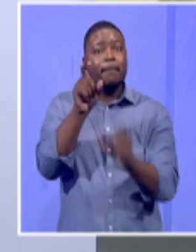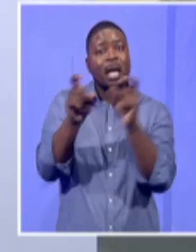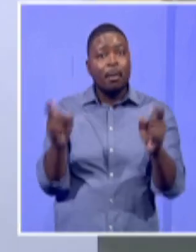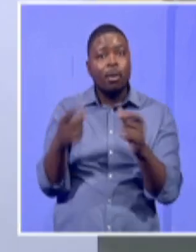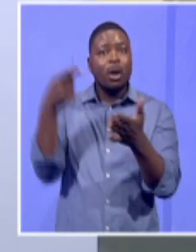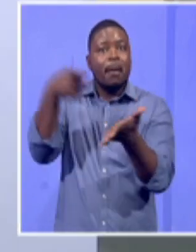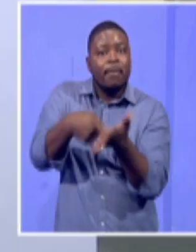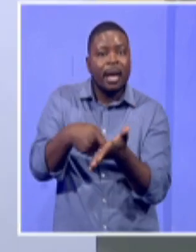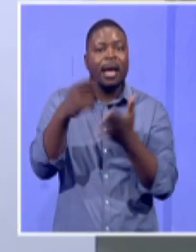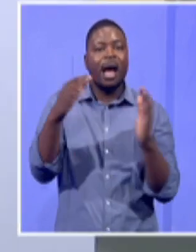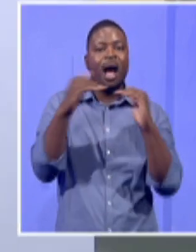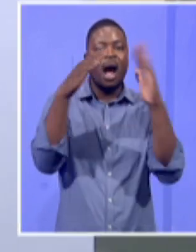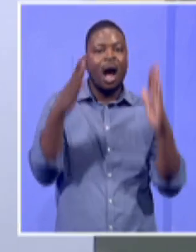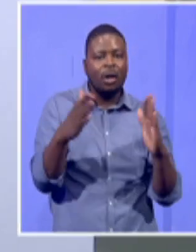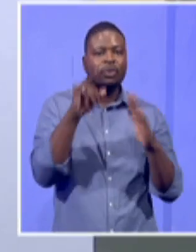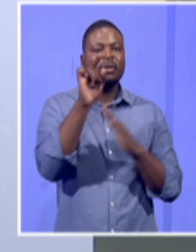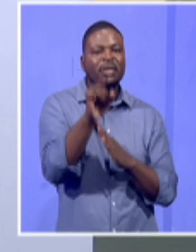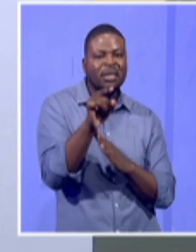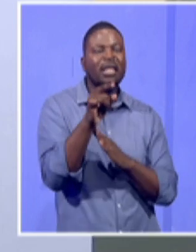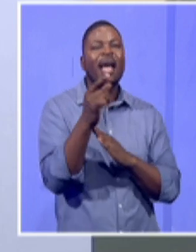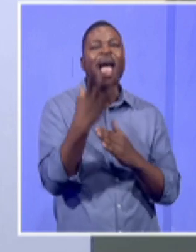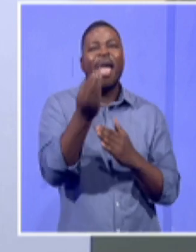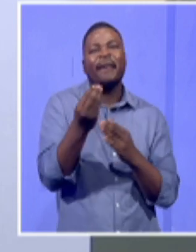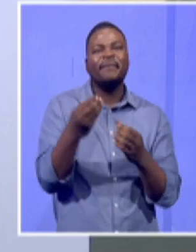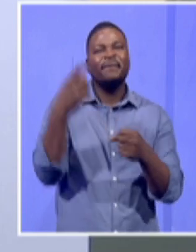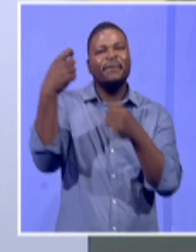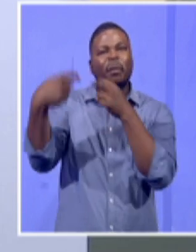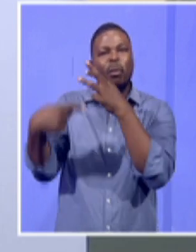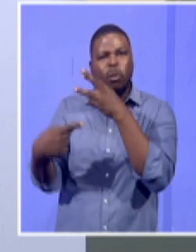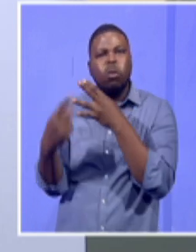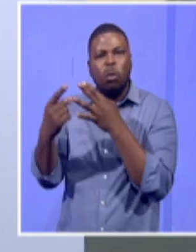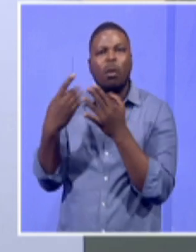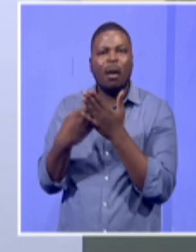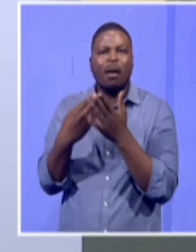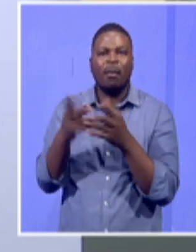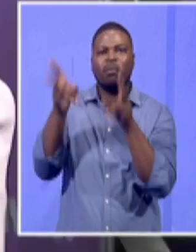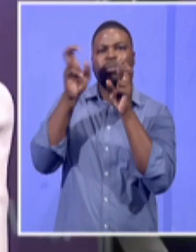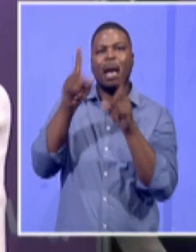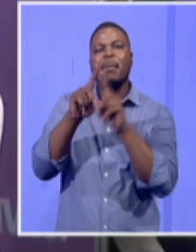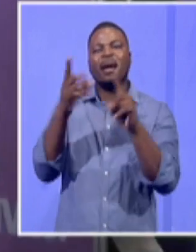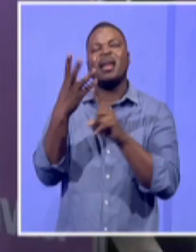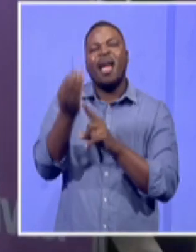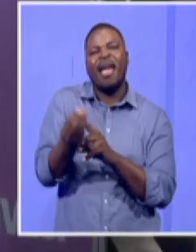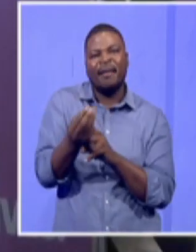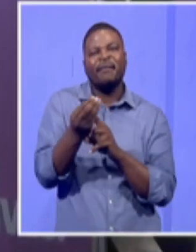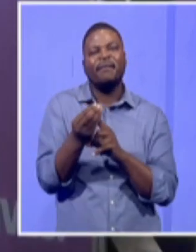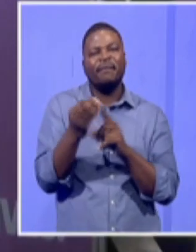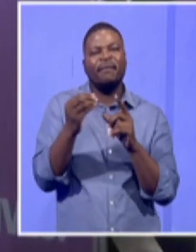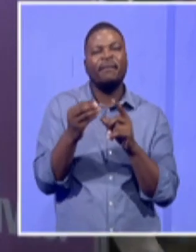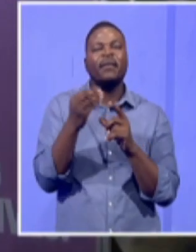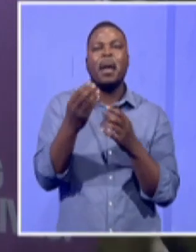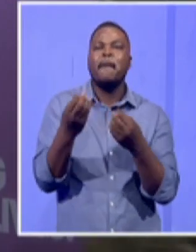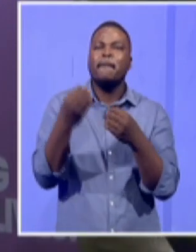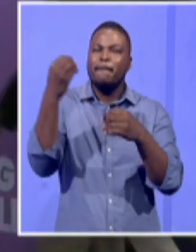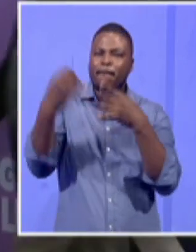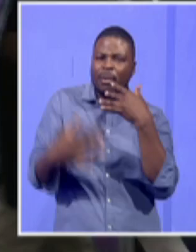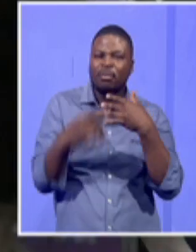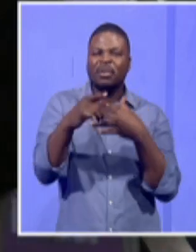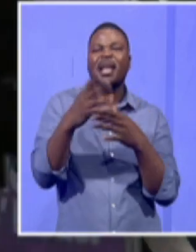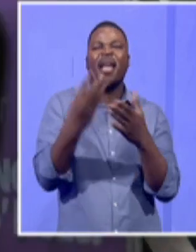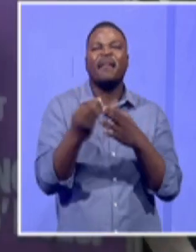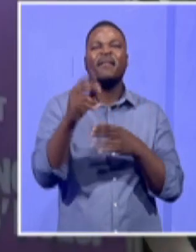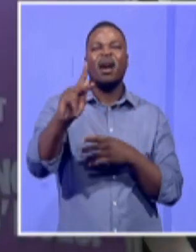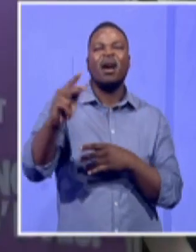the metaverse. So a lot to look at. You've got organizations like Kenya Africa Networks that essentially are wanting